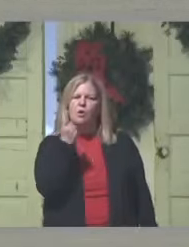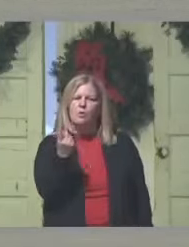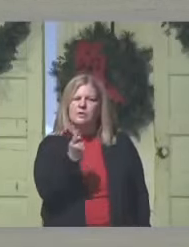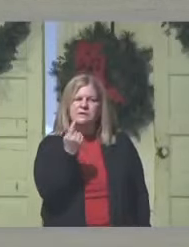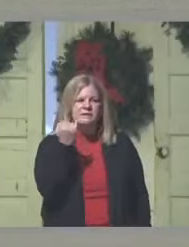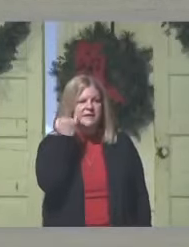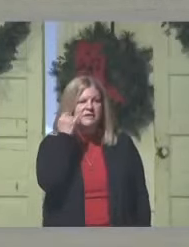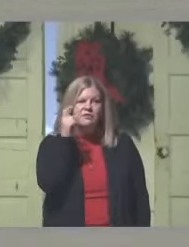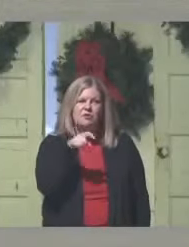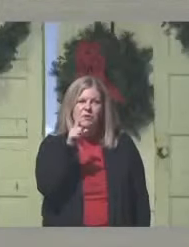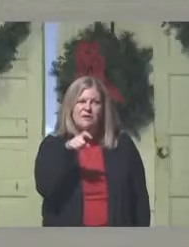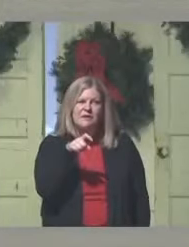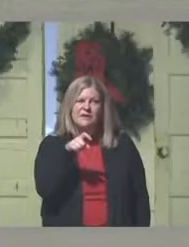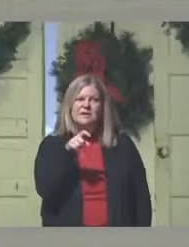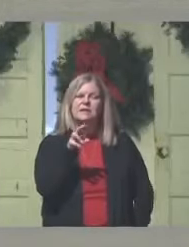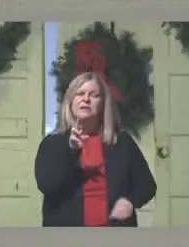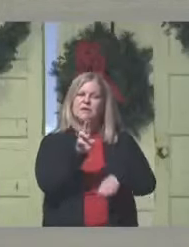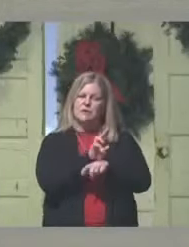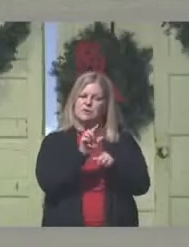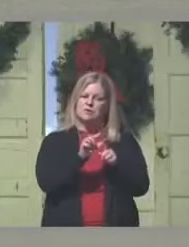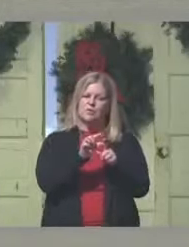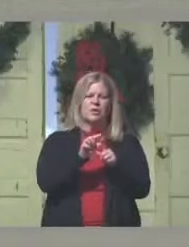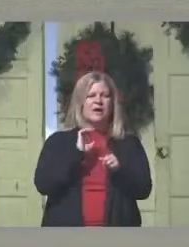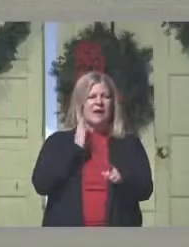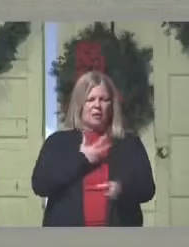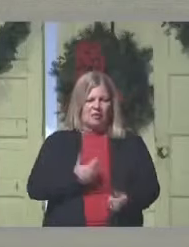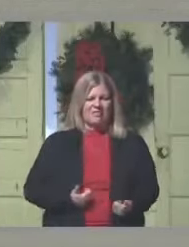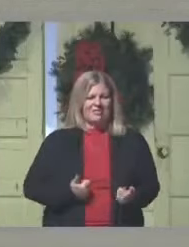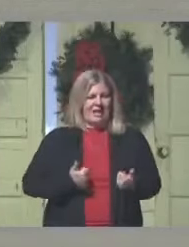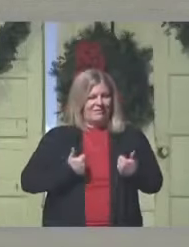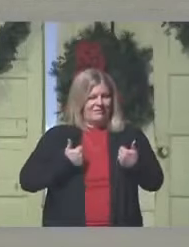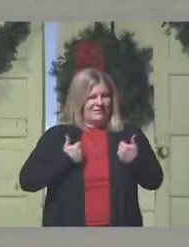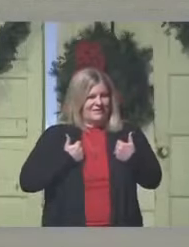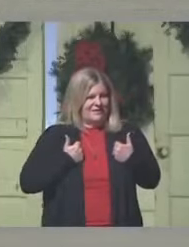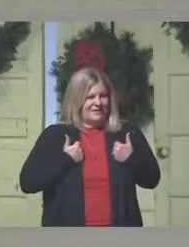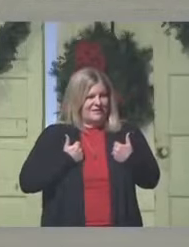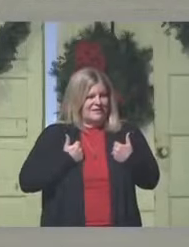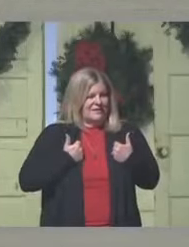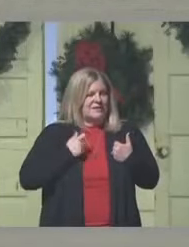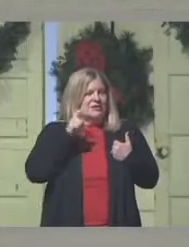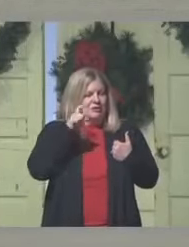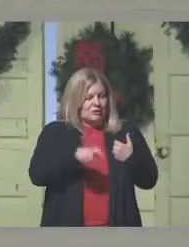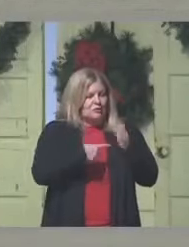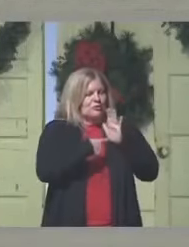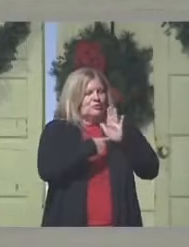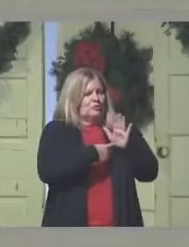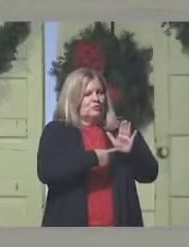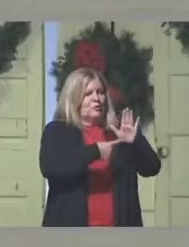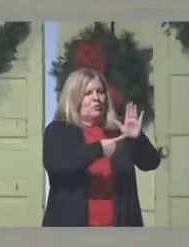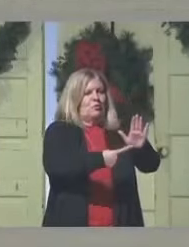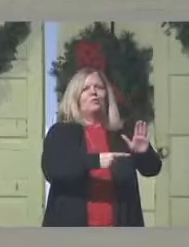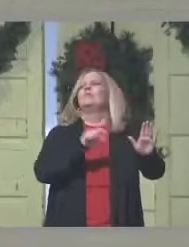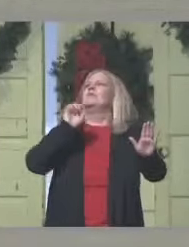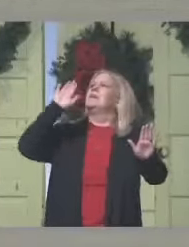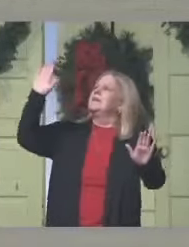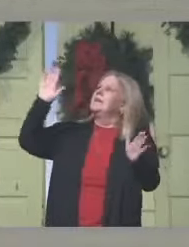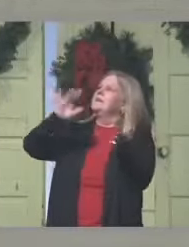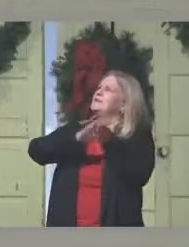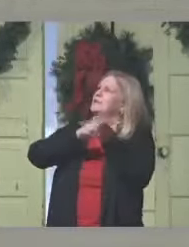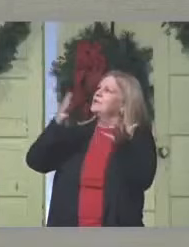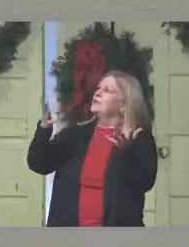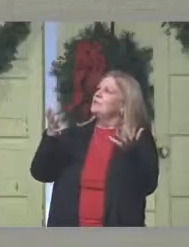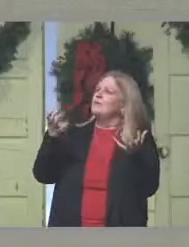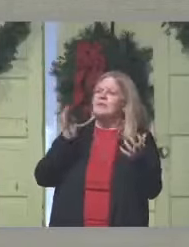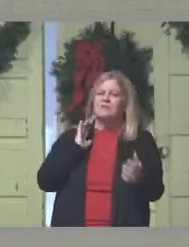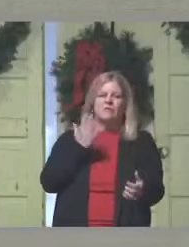necessary, use words. Our lives are to be living witnesses to God's glorious will for